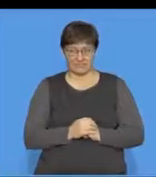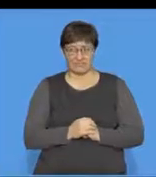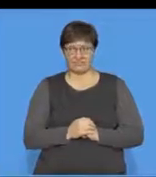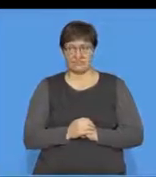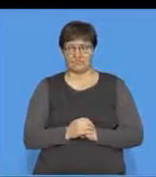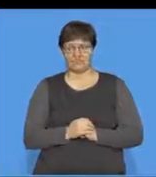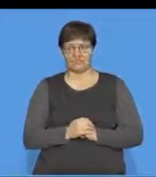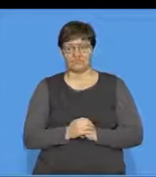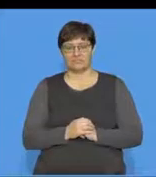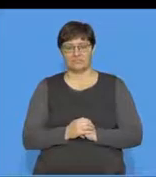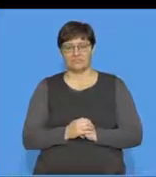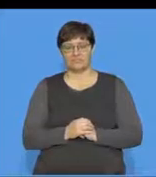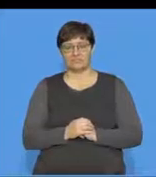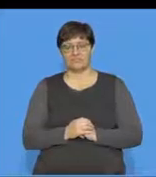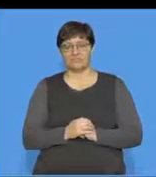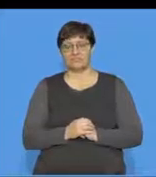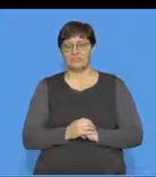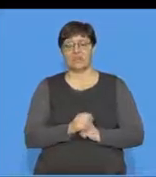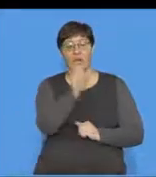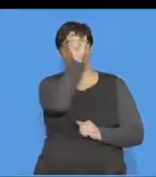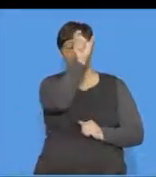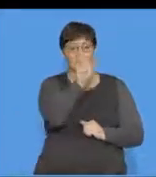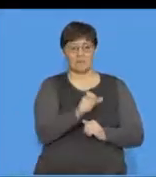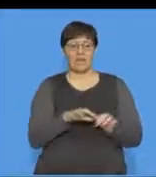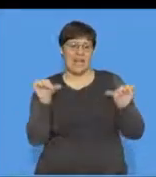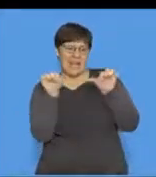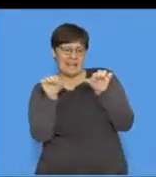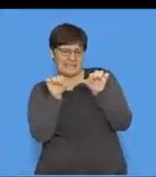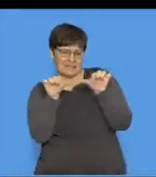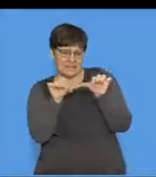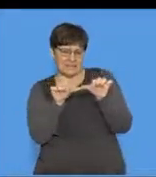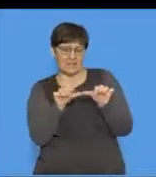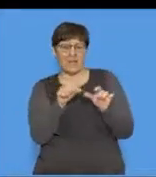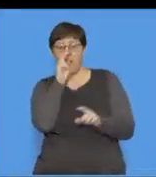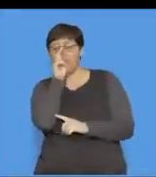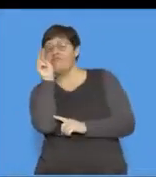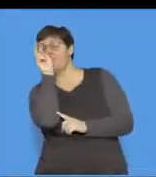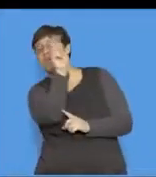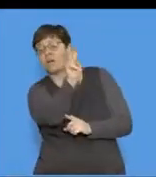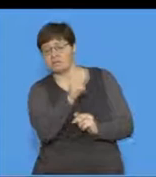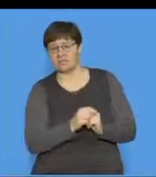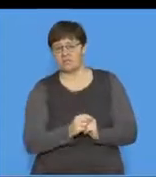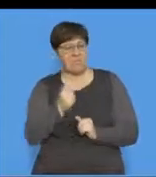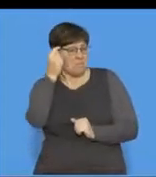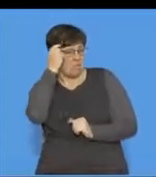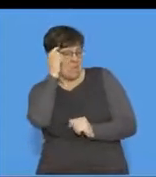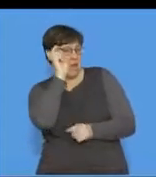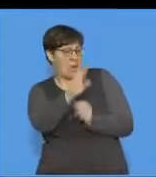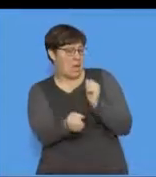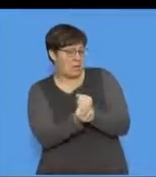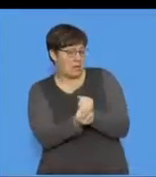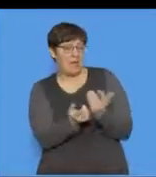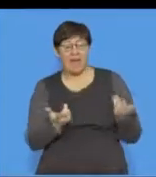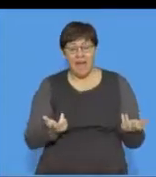This set of terms, estimate, forecast, prediction, and